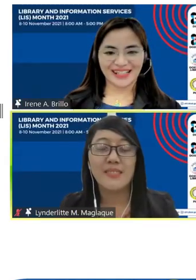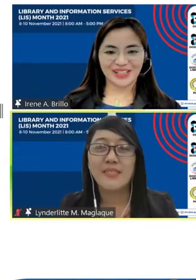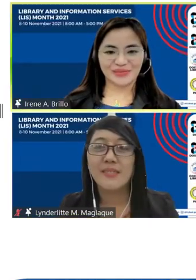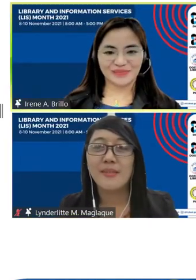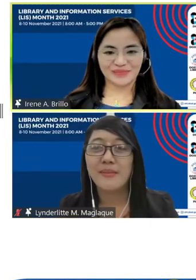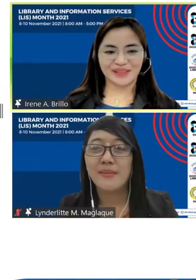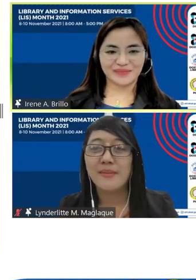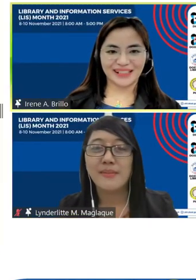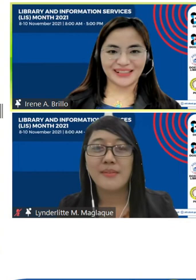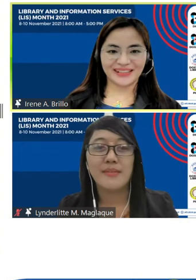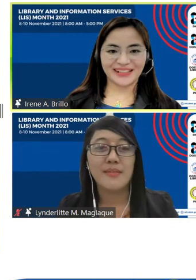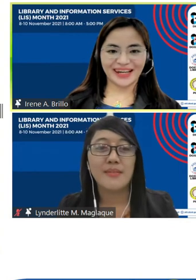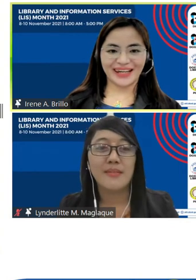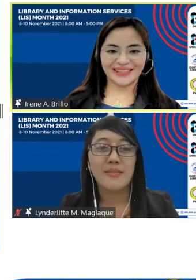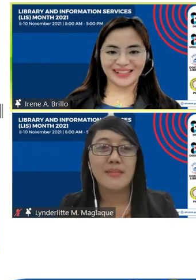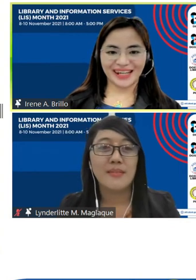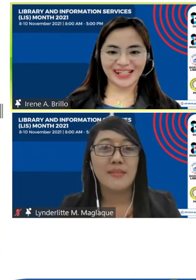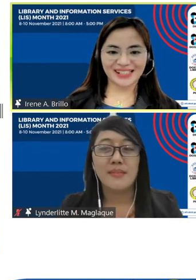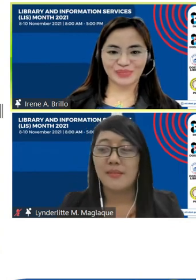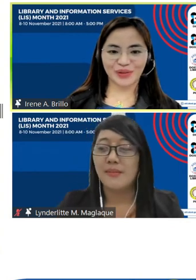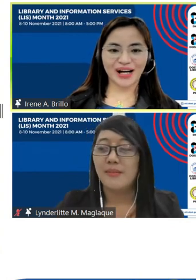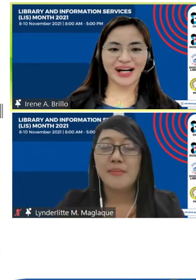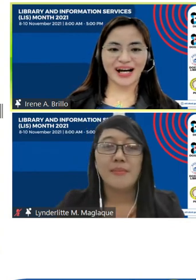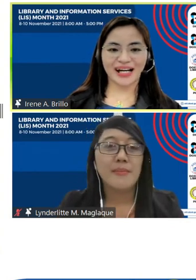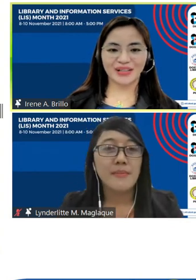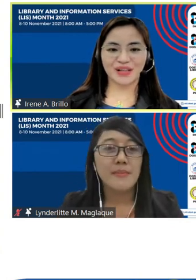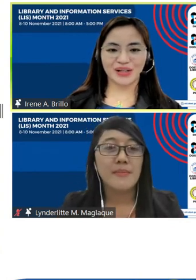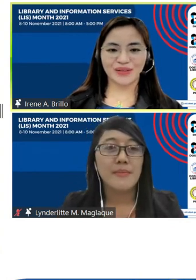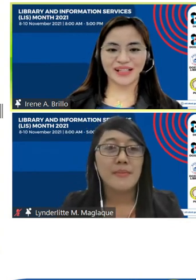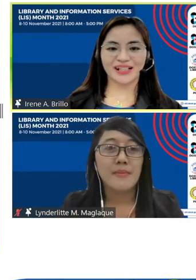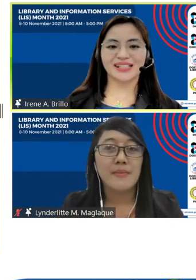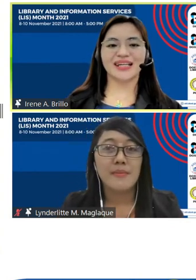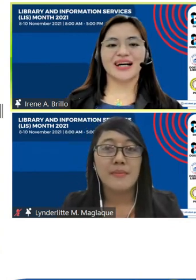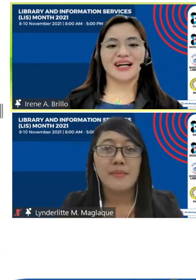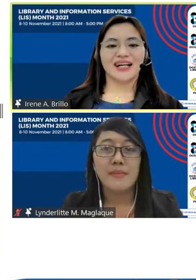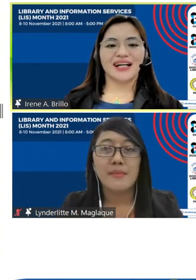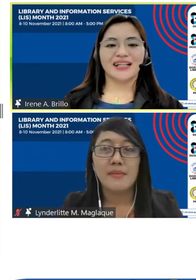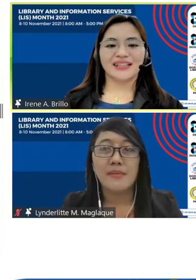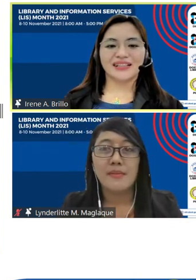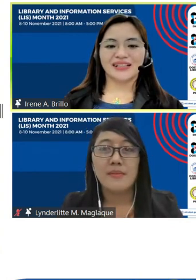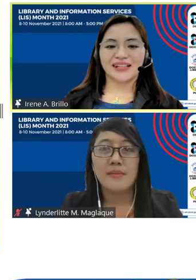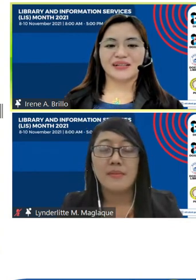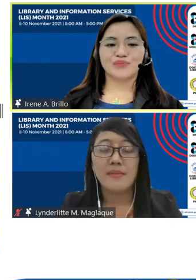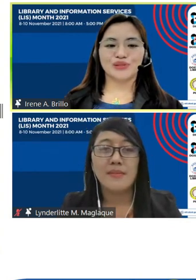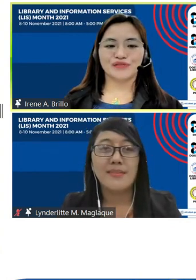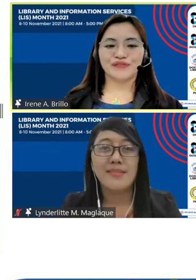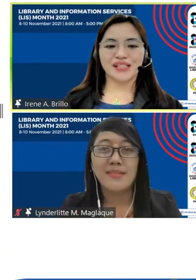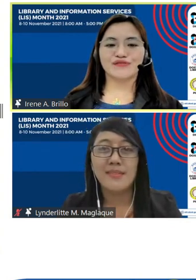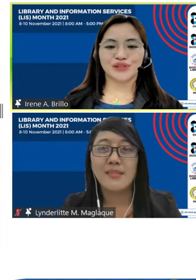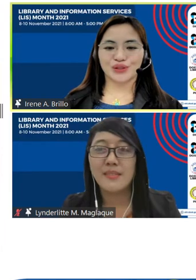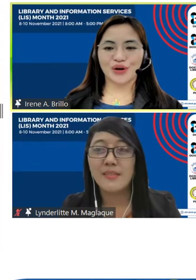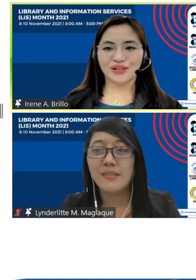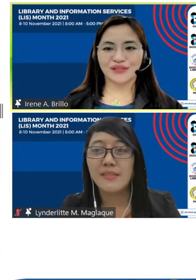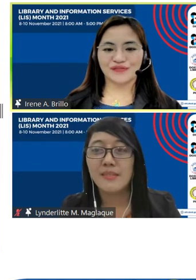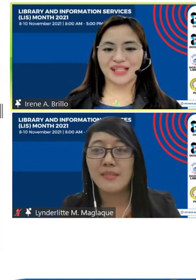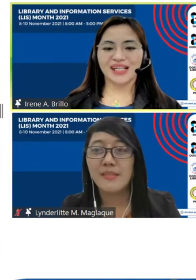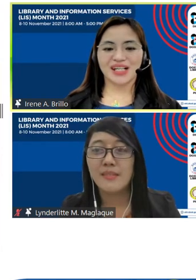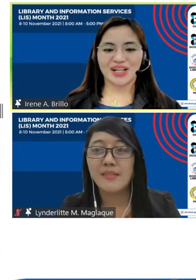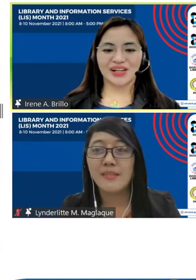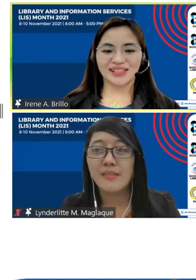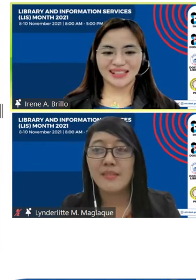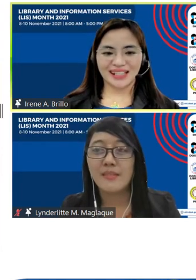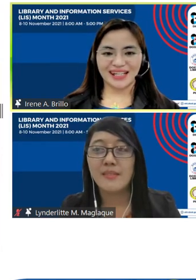Yan. Thank you, Ma'am Linder. And next po ang ating mga winners under the Book Face